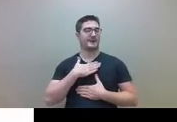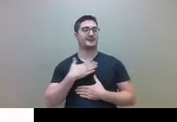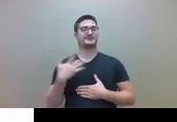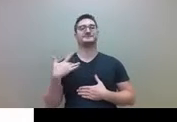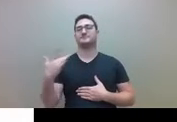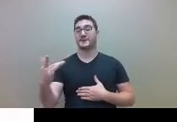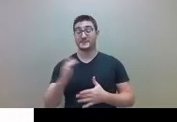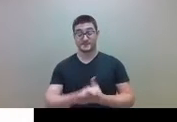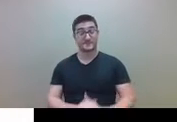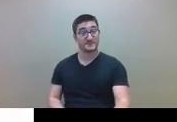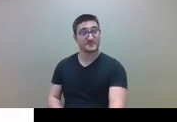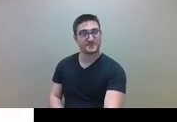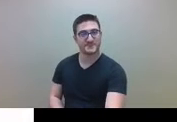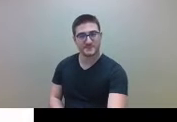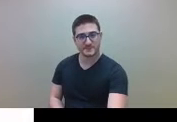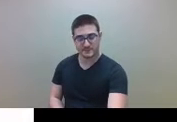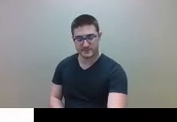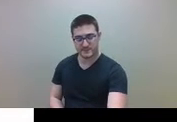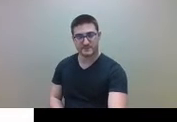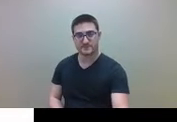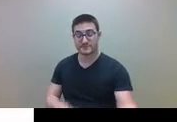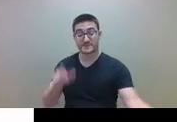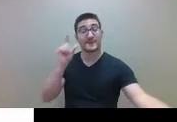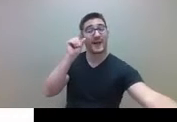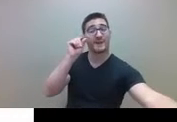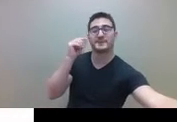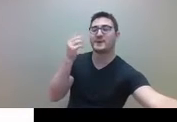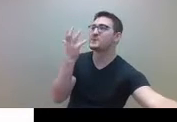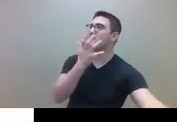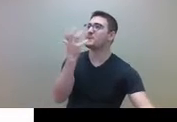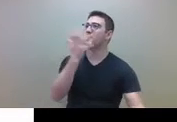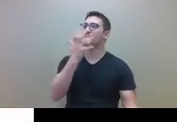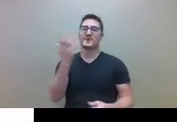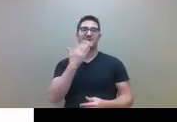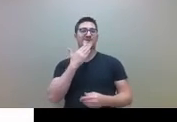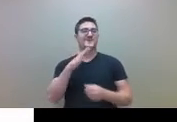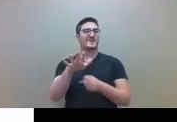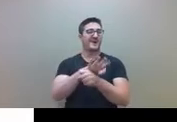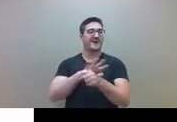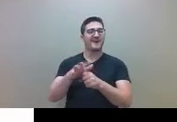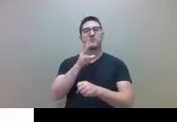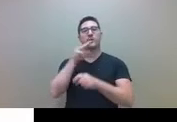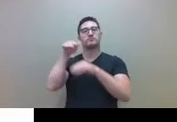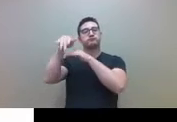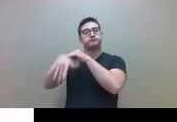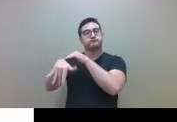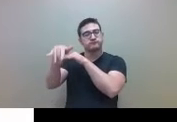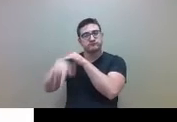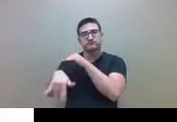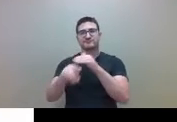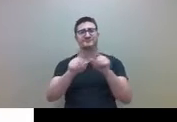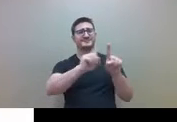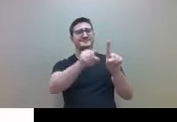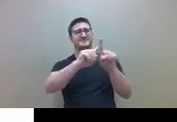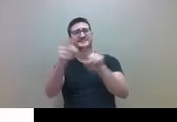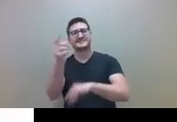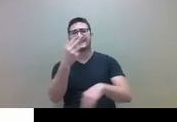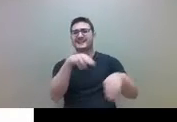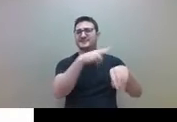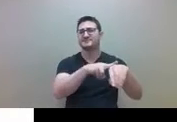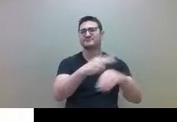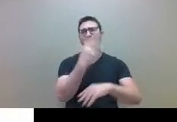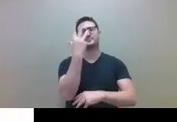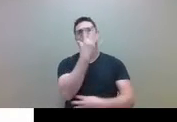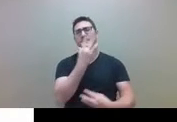Yeah. And Hamilton's great for that because we've got a lot of waterfalls and amazing things. So I've added